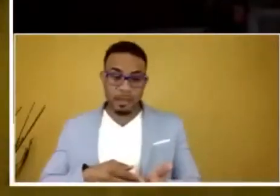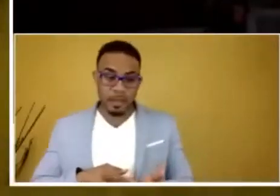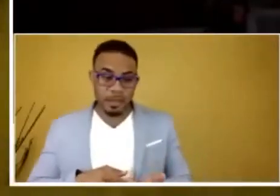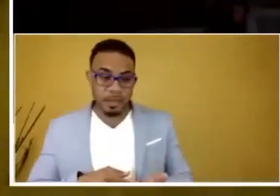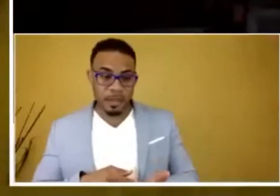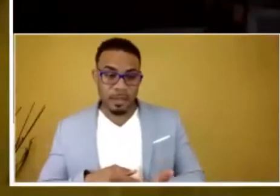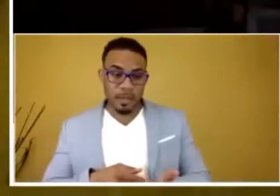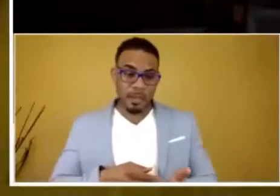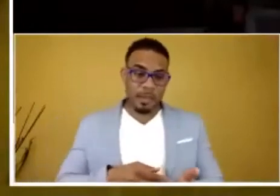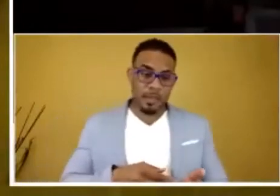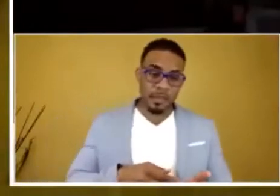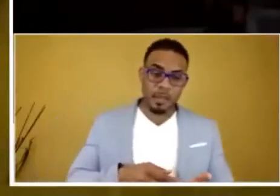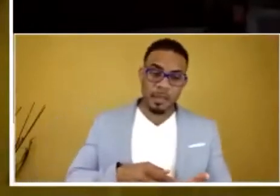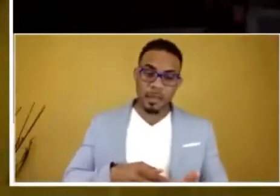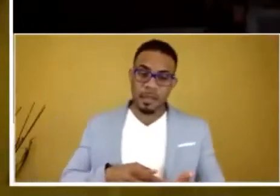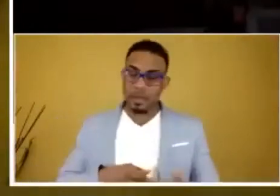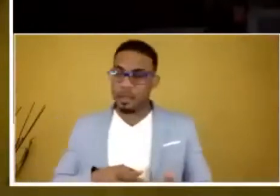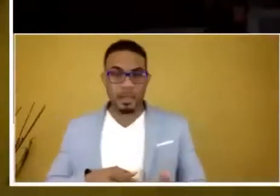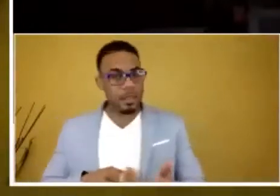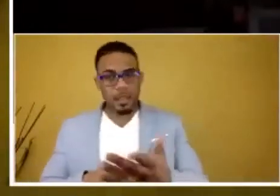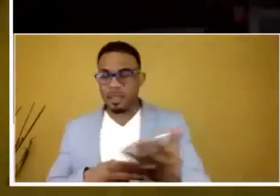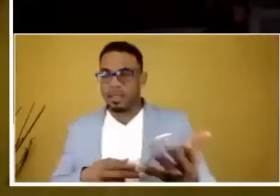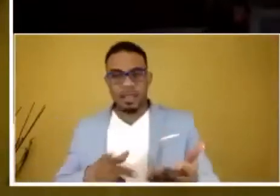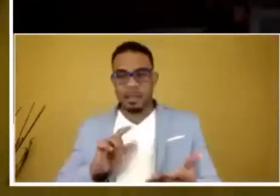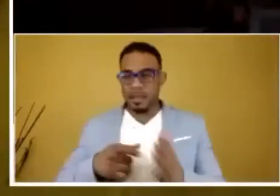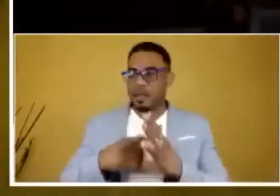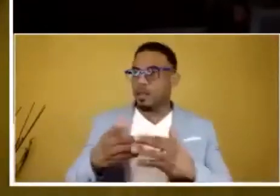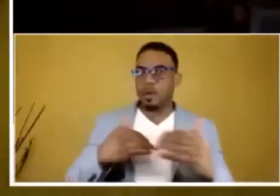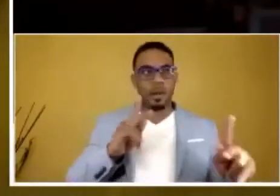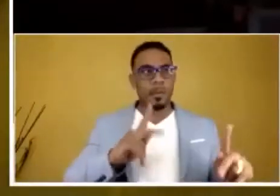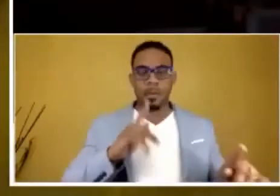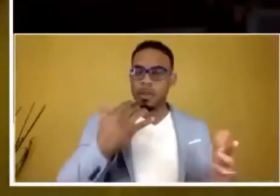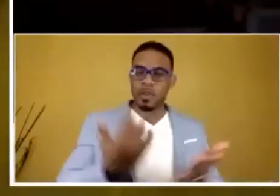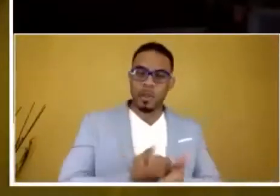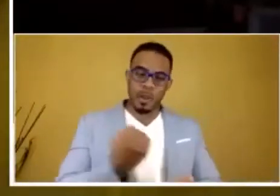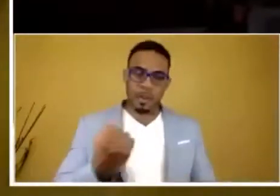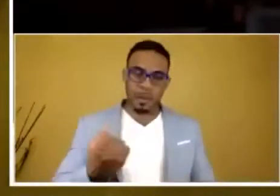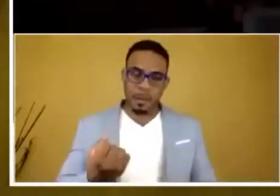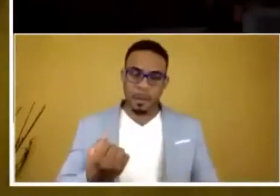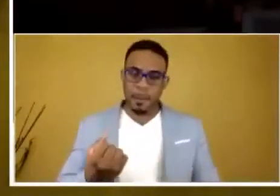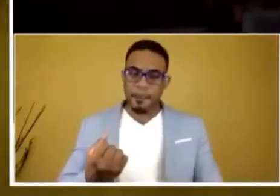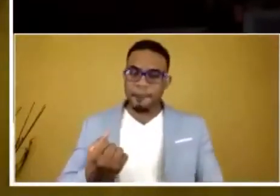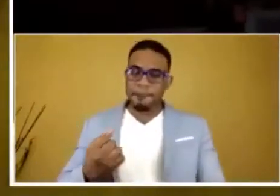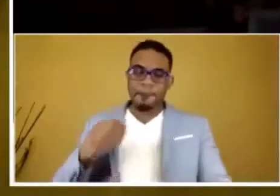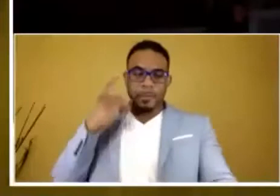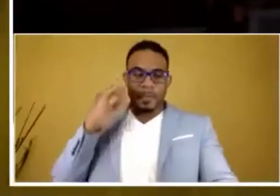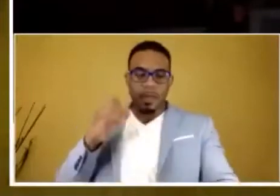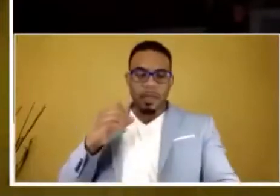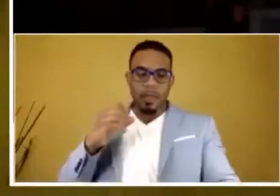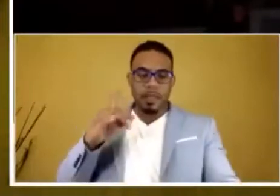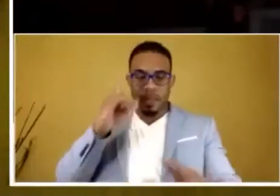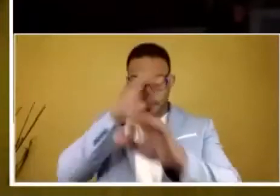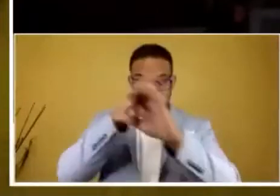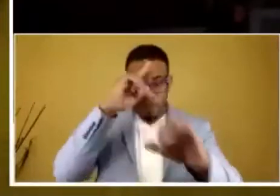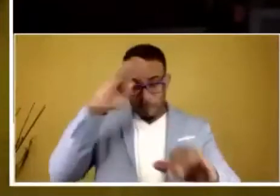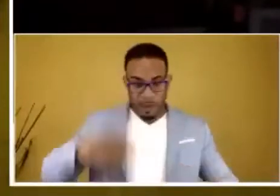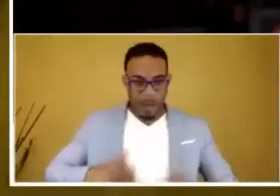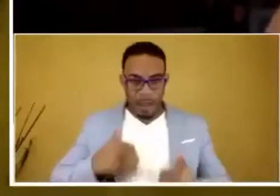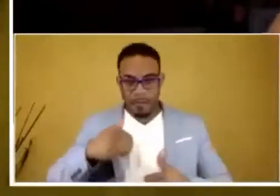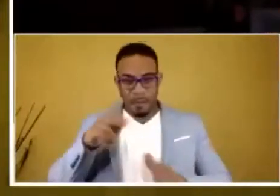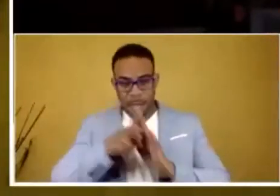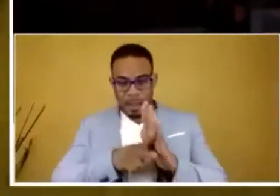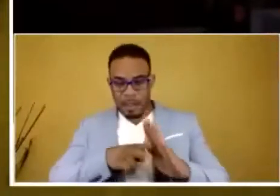there's a movement that is making demands that are what our people deserve. I think about the vision for Black Lives policy platform